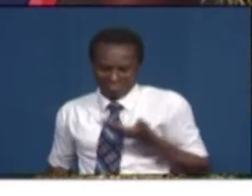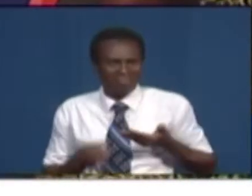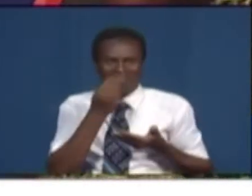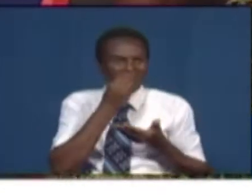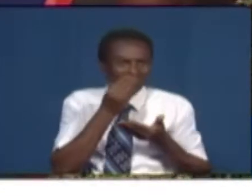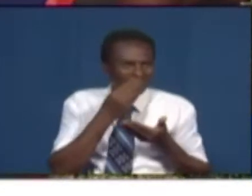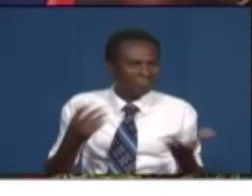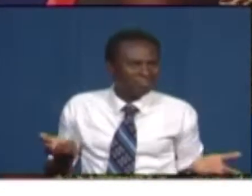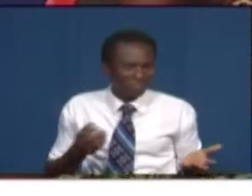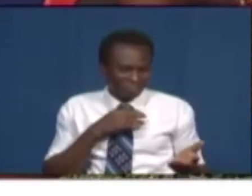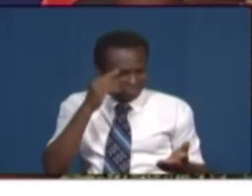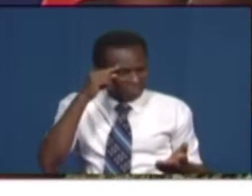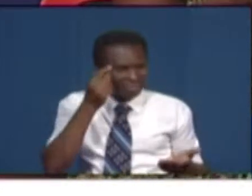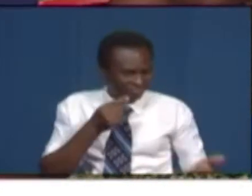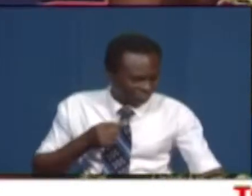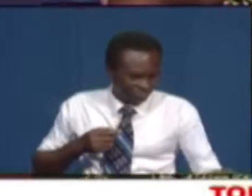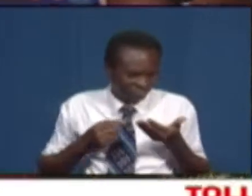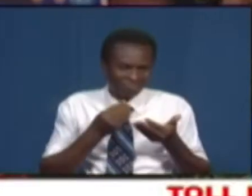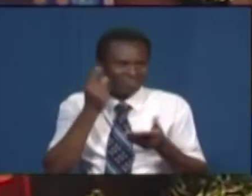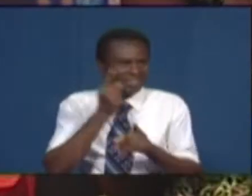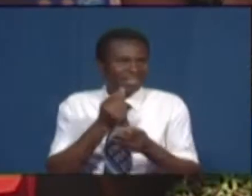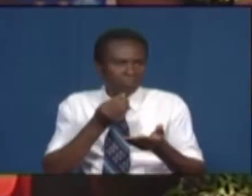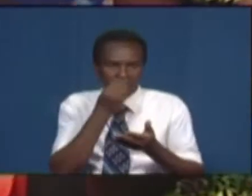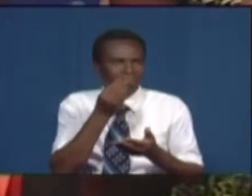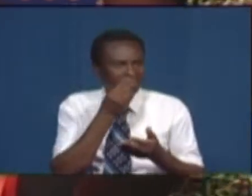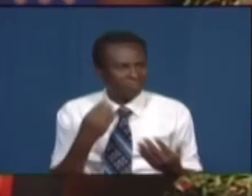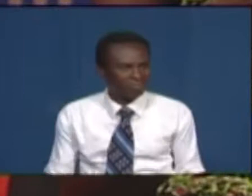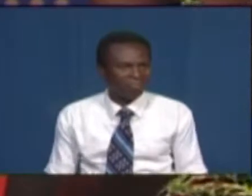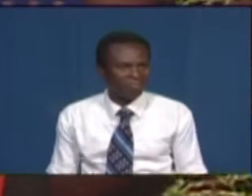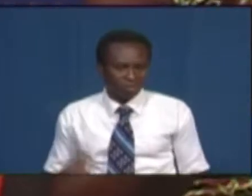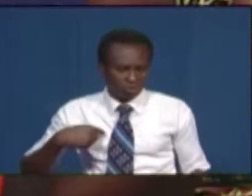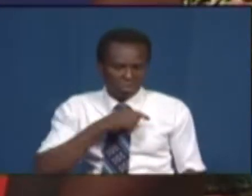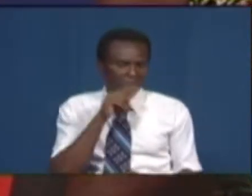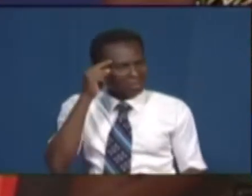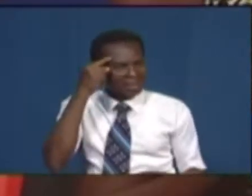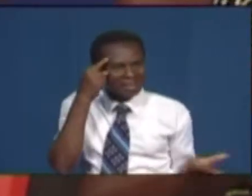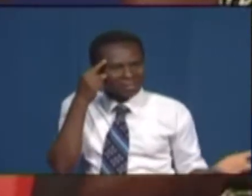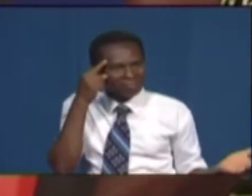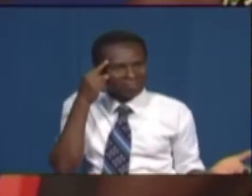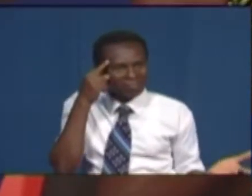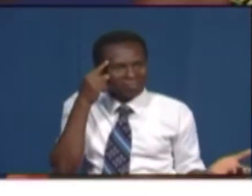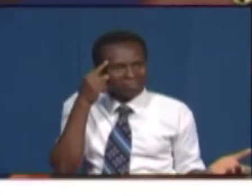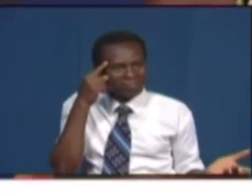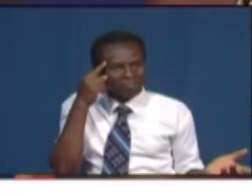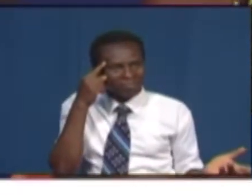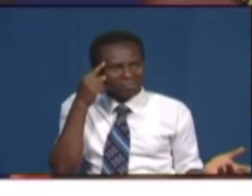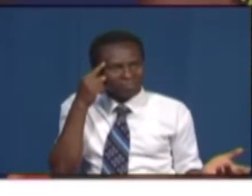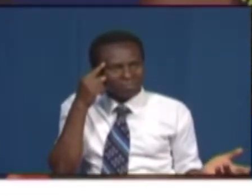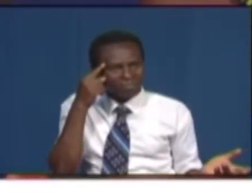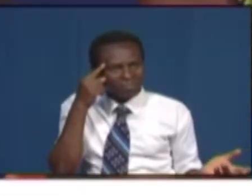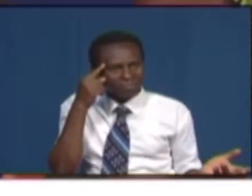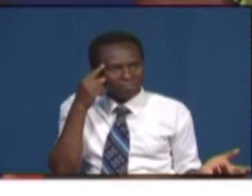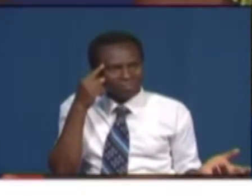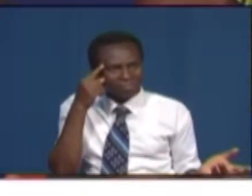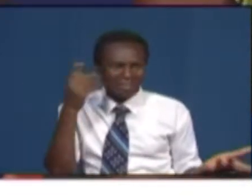more concerned about the taste of what we eat. We want check. We save for sweets, we save